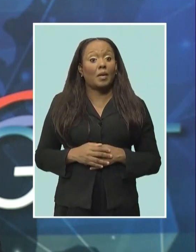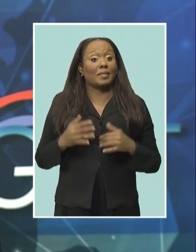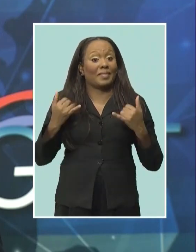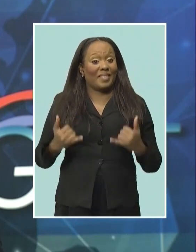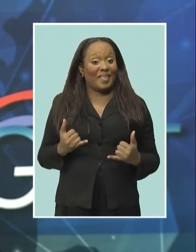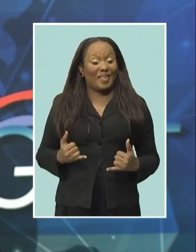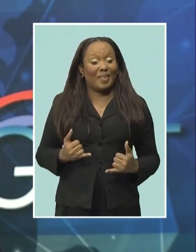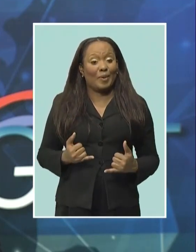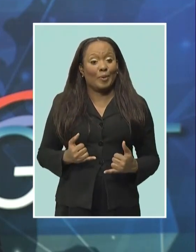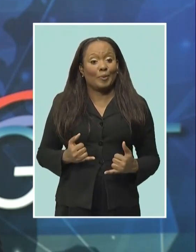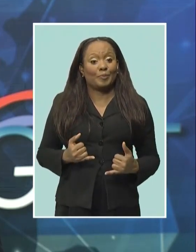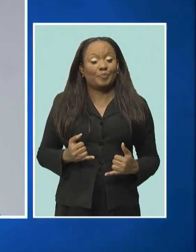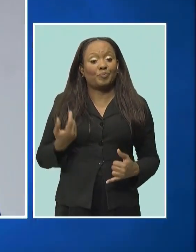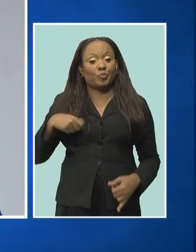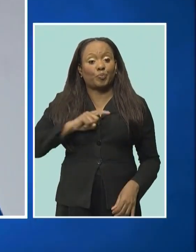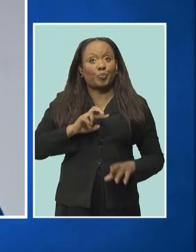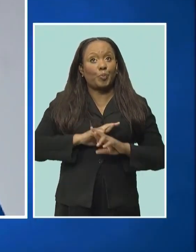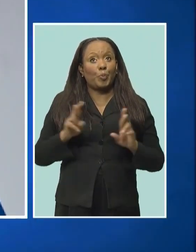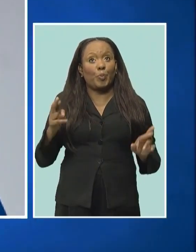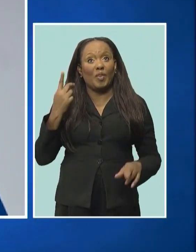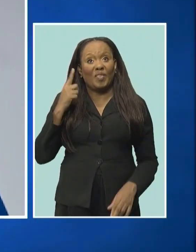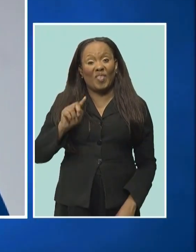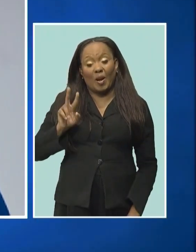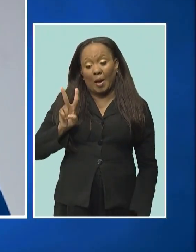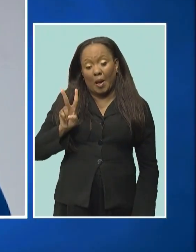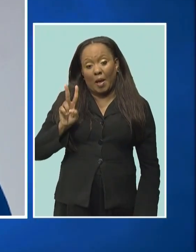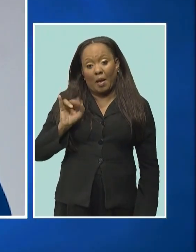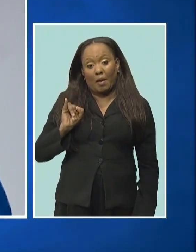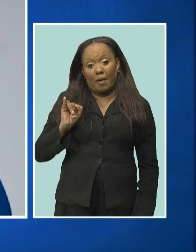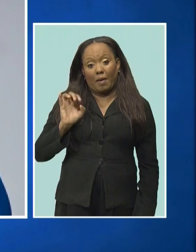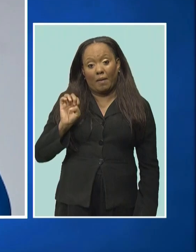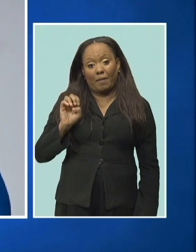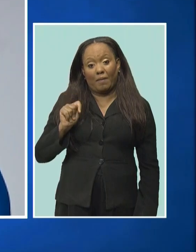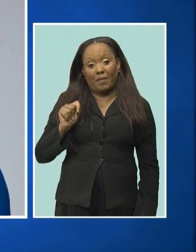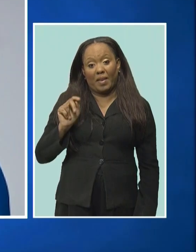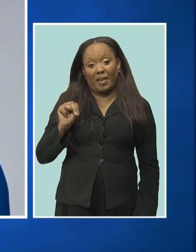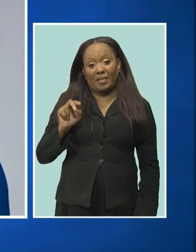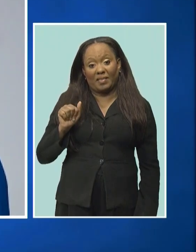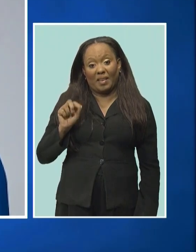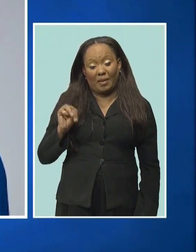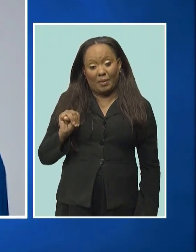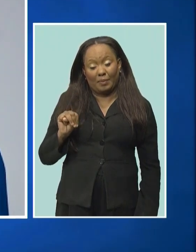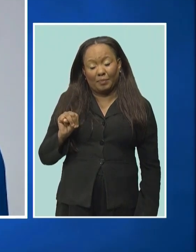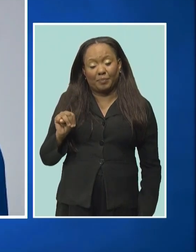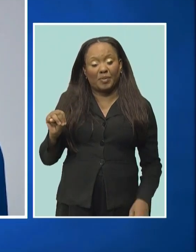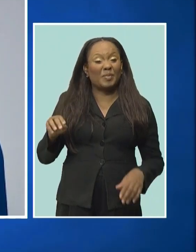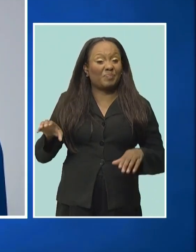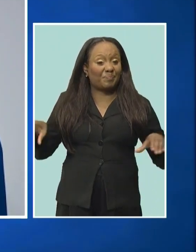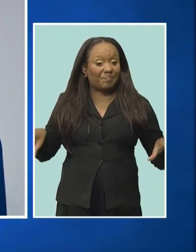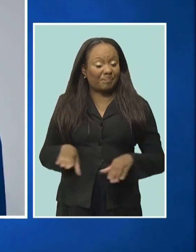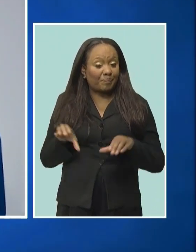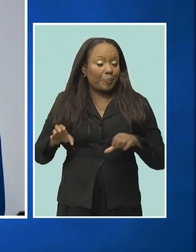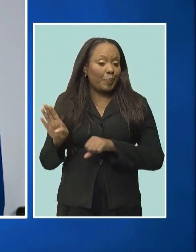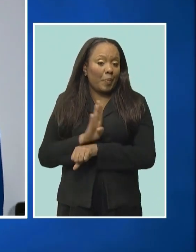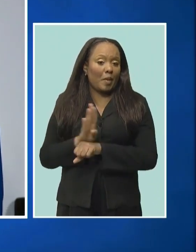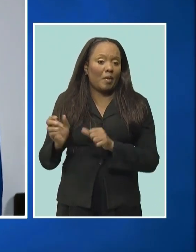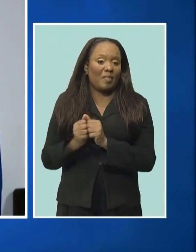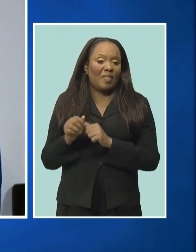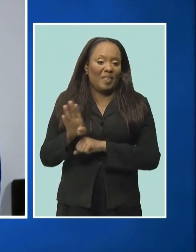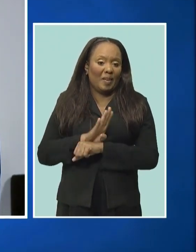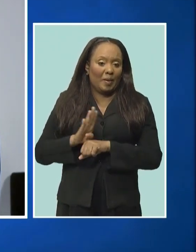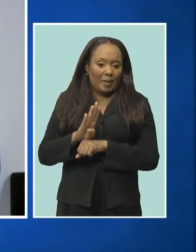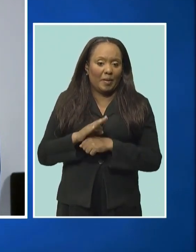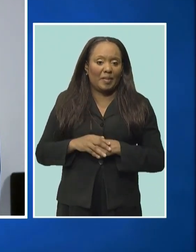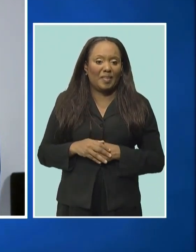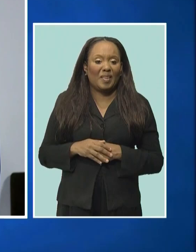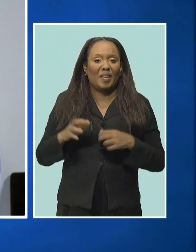with Caribbean countries. This message was conveyed by Prime Minister Mia Amor Motley during her meeting with her Vietnamese